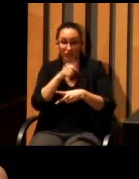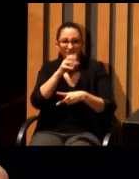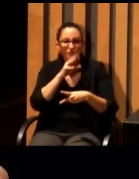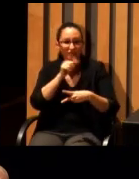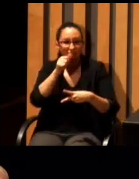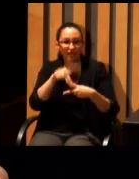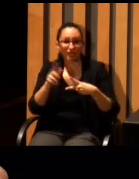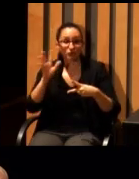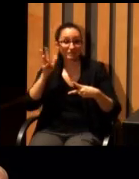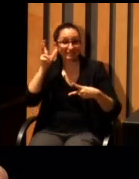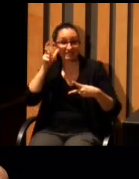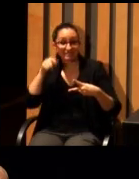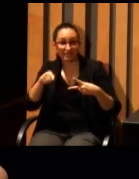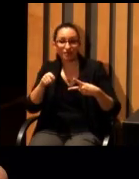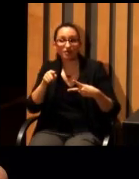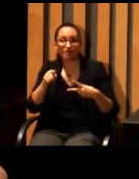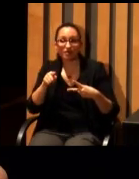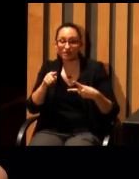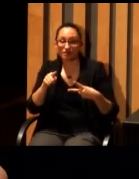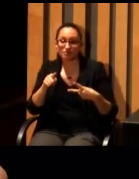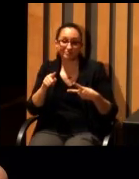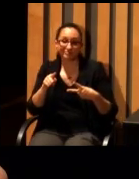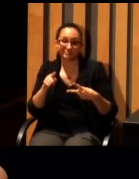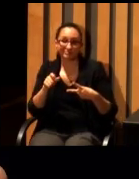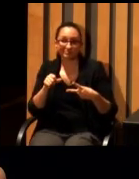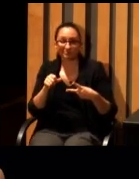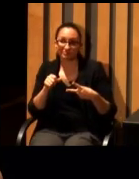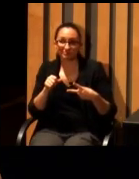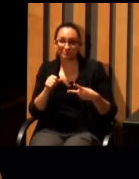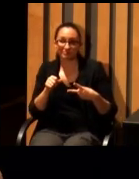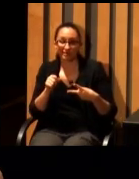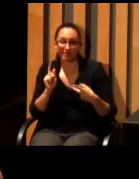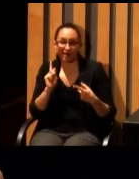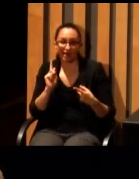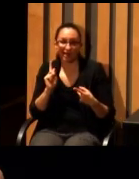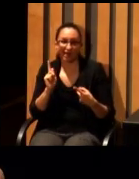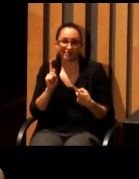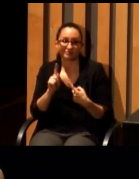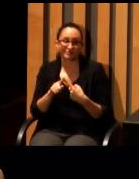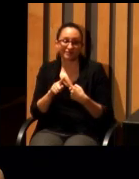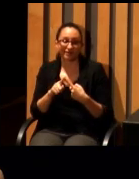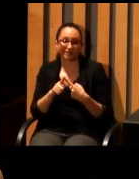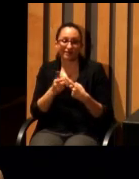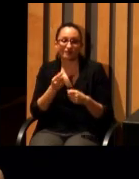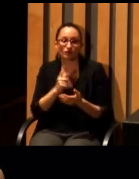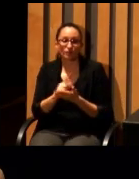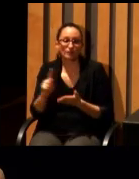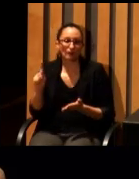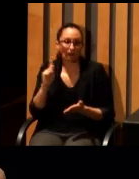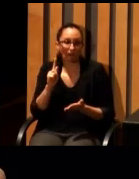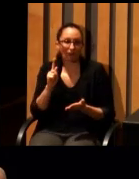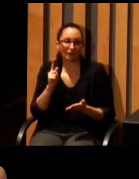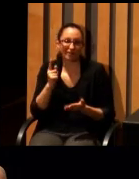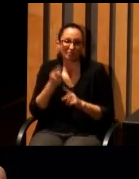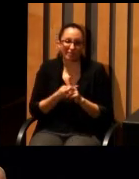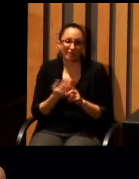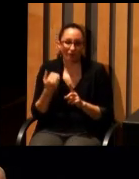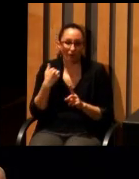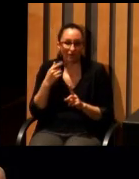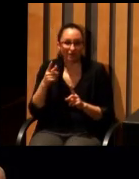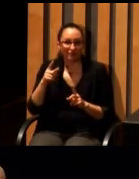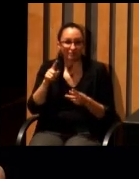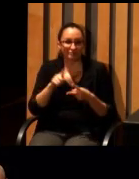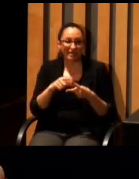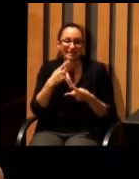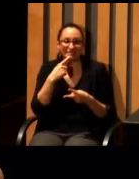listen to them and still did until there was a couple of weeks ago or maybe about a month ago where they said something